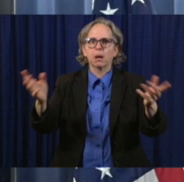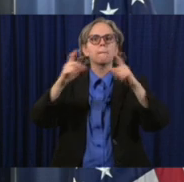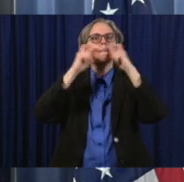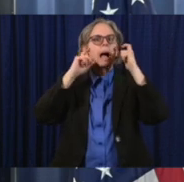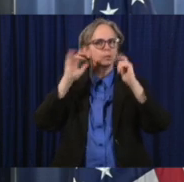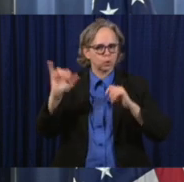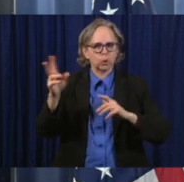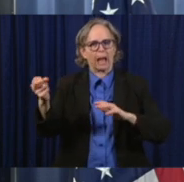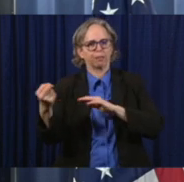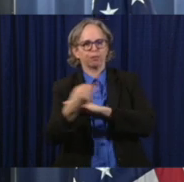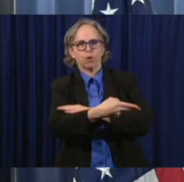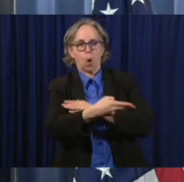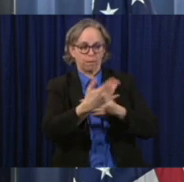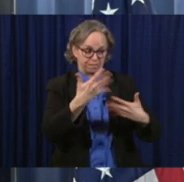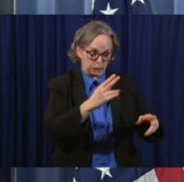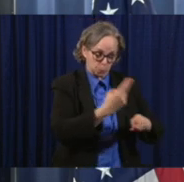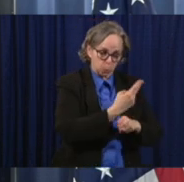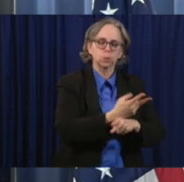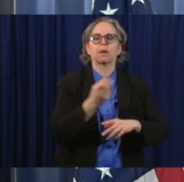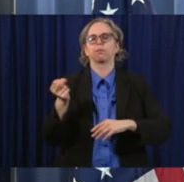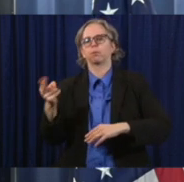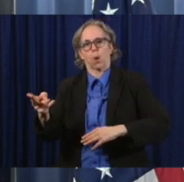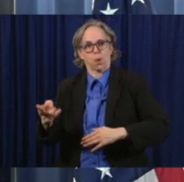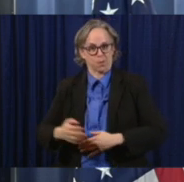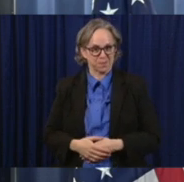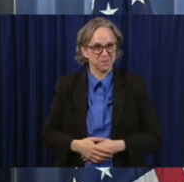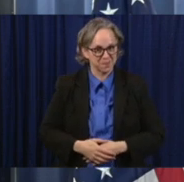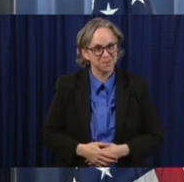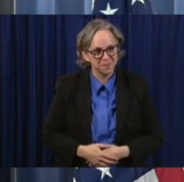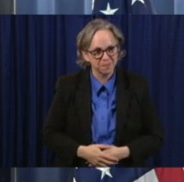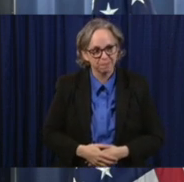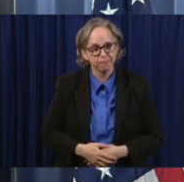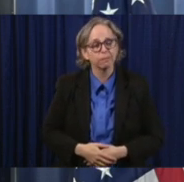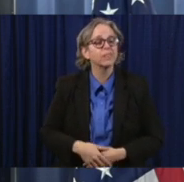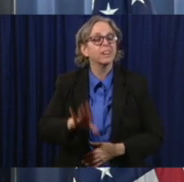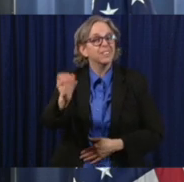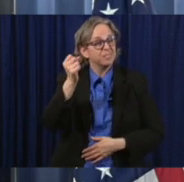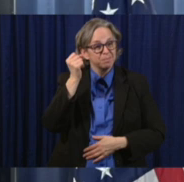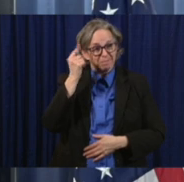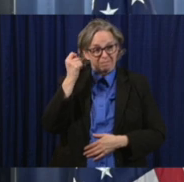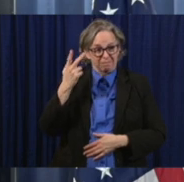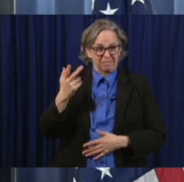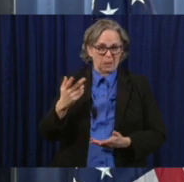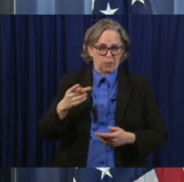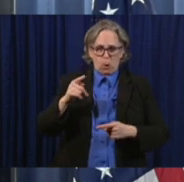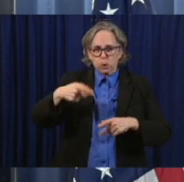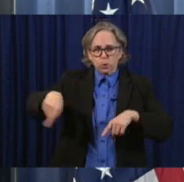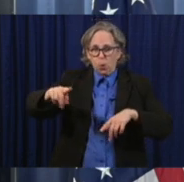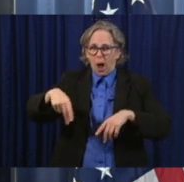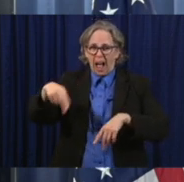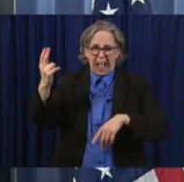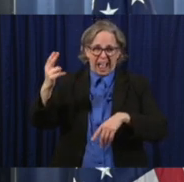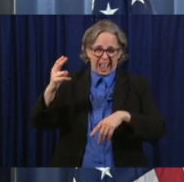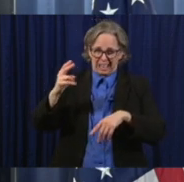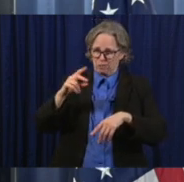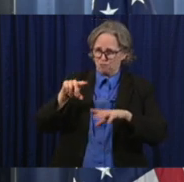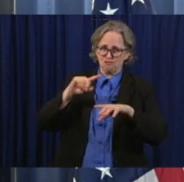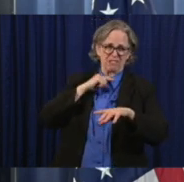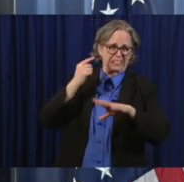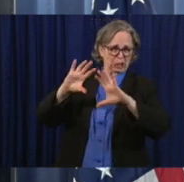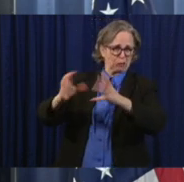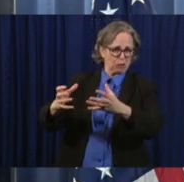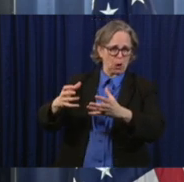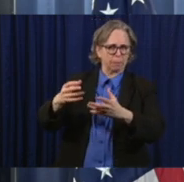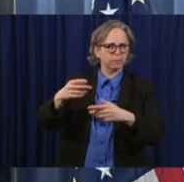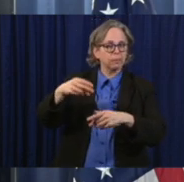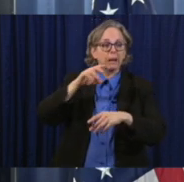For the at-risk members of our community, those 65 and older, they had a local seamstress make up Marvel mask